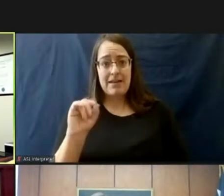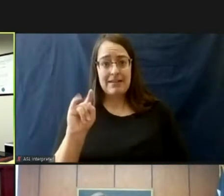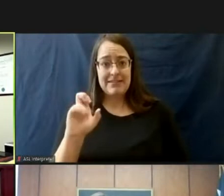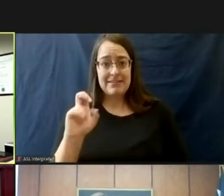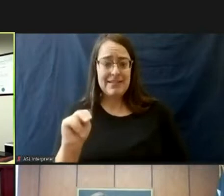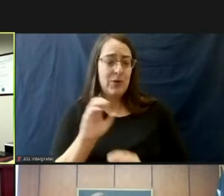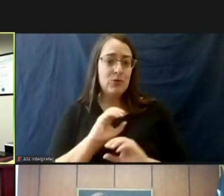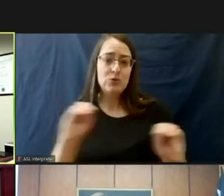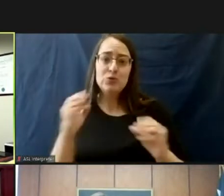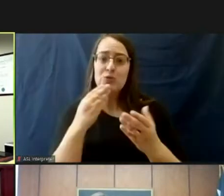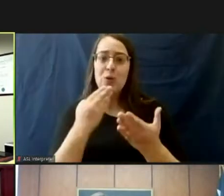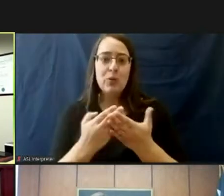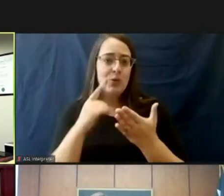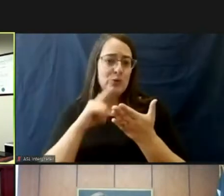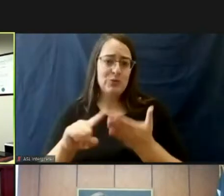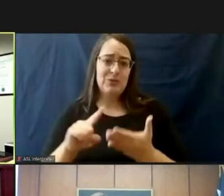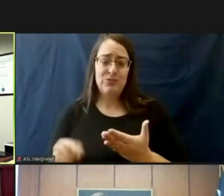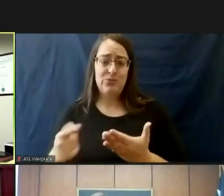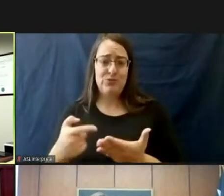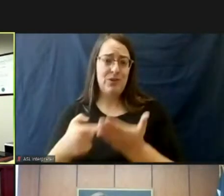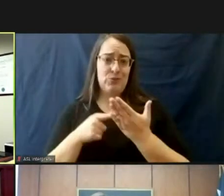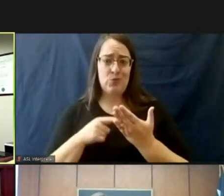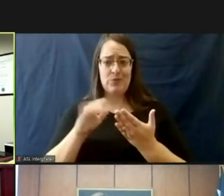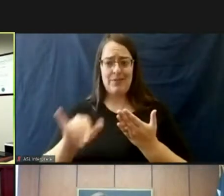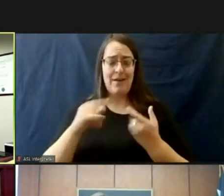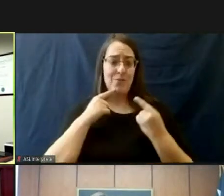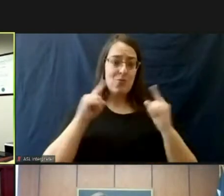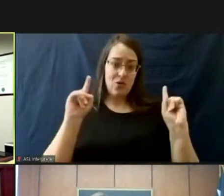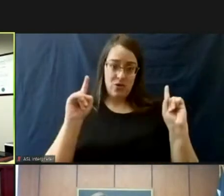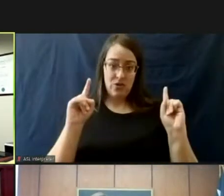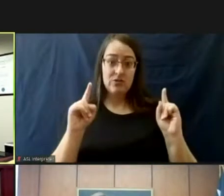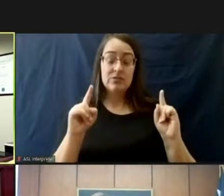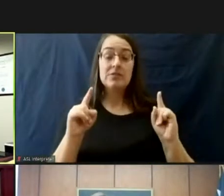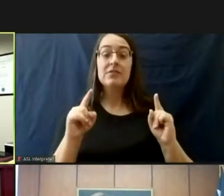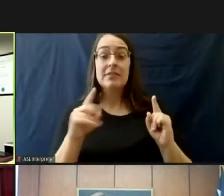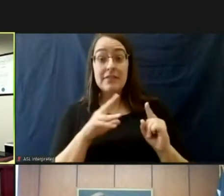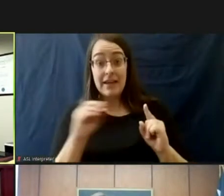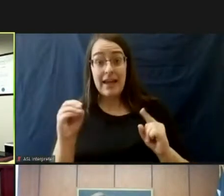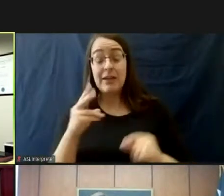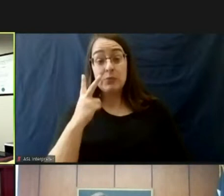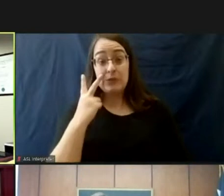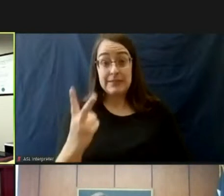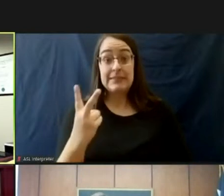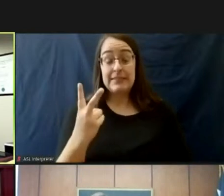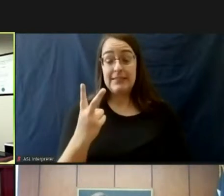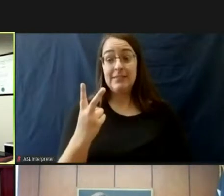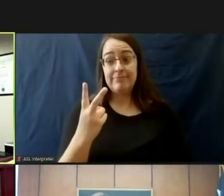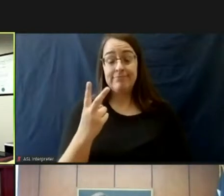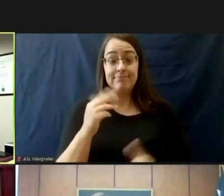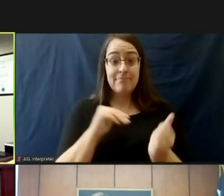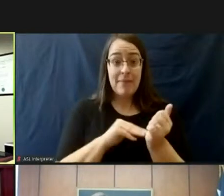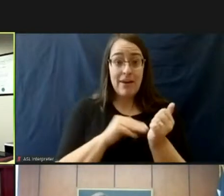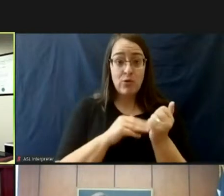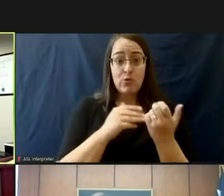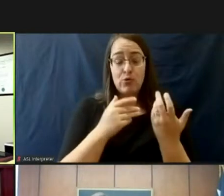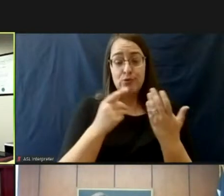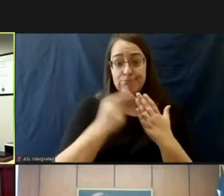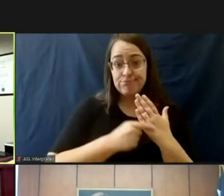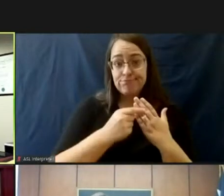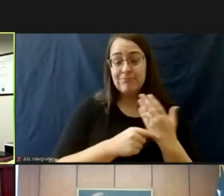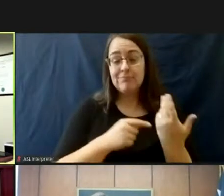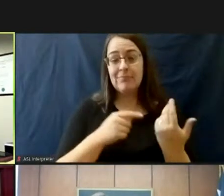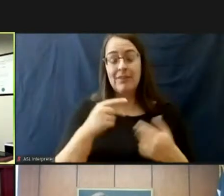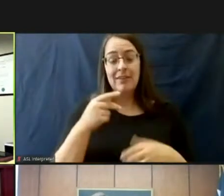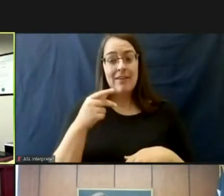that it's effective. And yes, there are absolutely, we're seeing in the literature now, in our medical literature that is peer